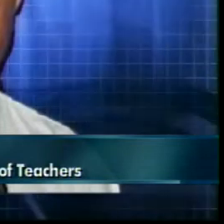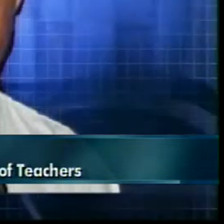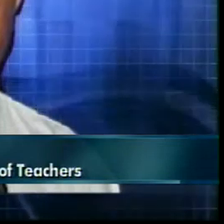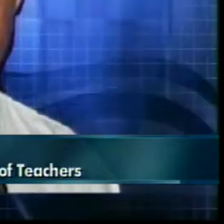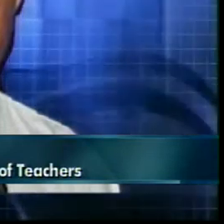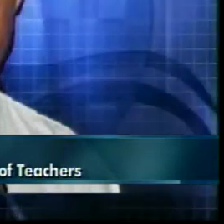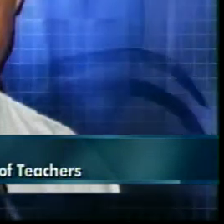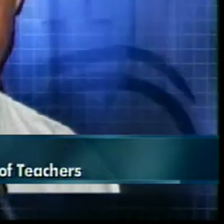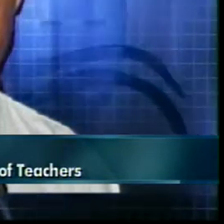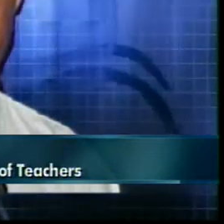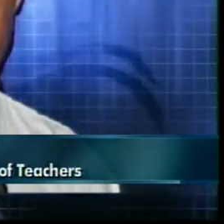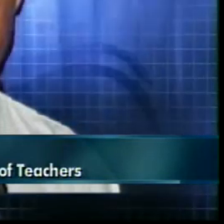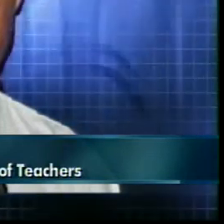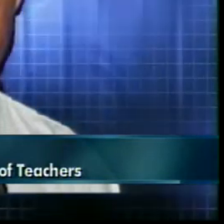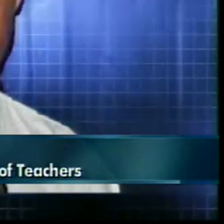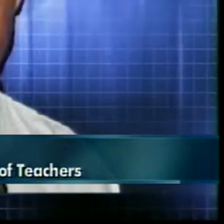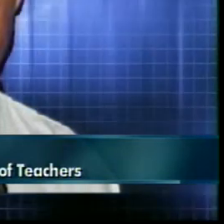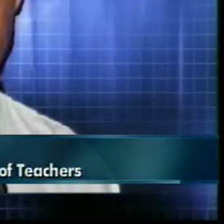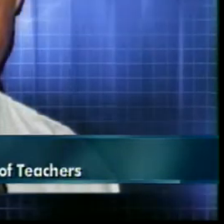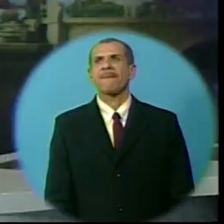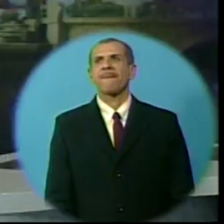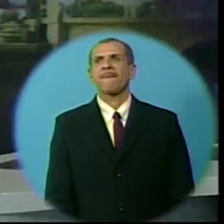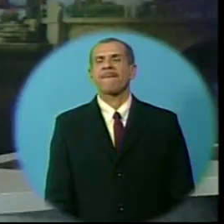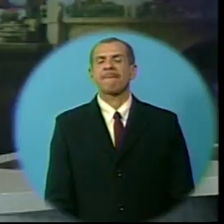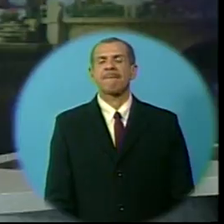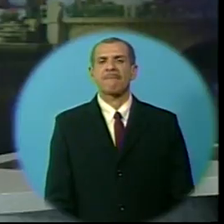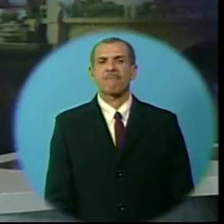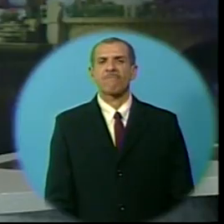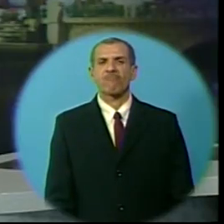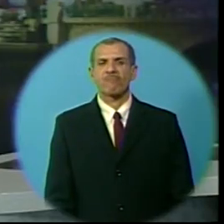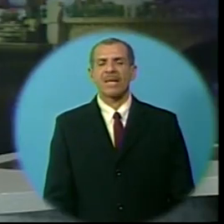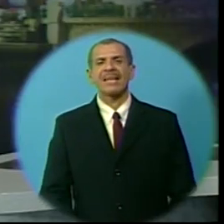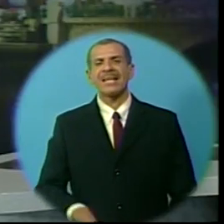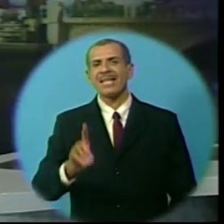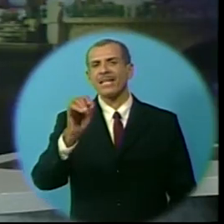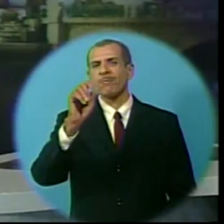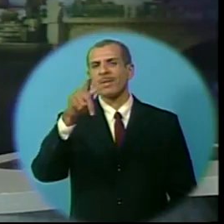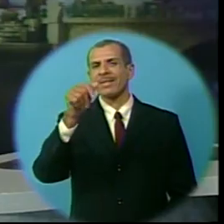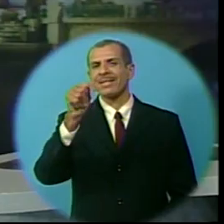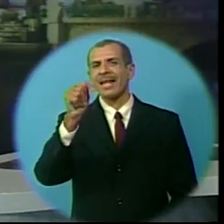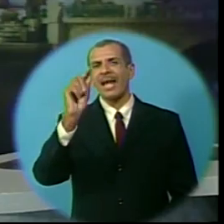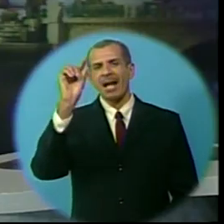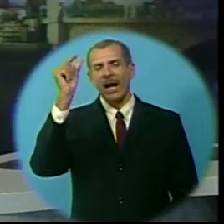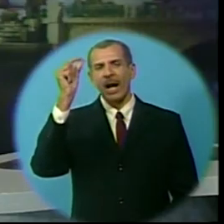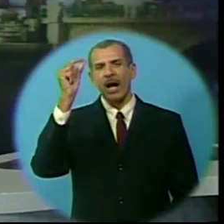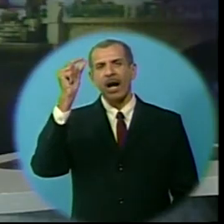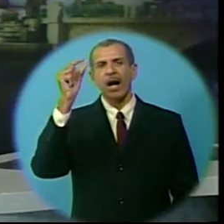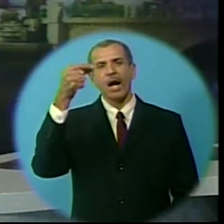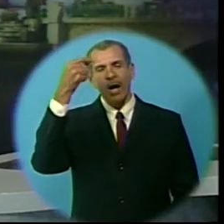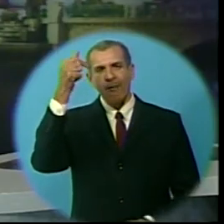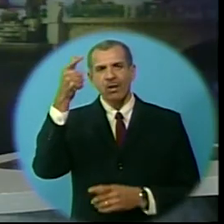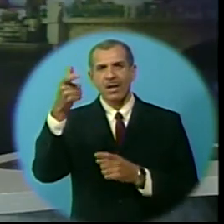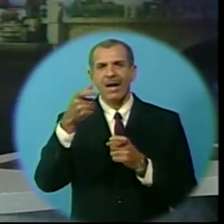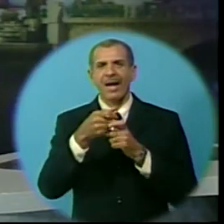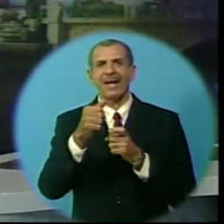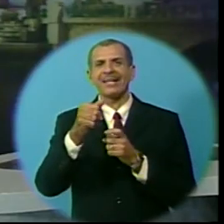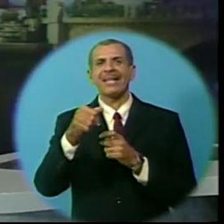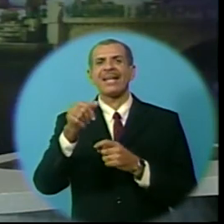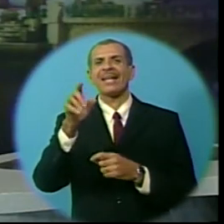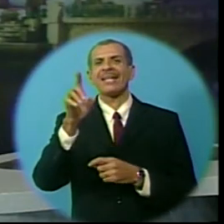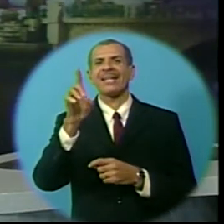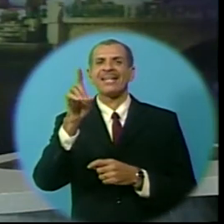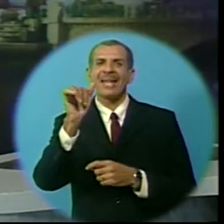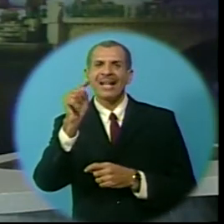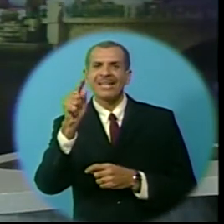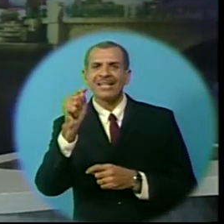to where we are going. The Deputy Governor of the Delta State in Nigeria has spoken